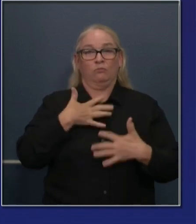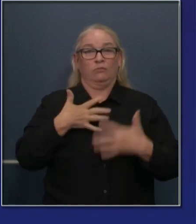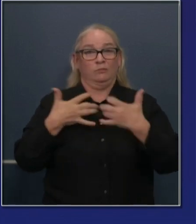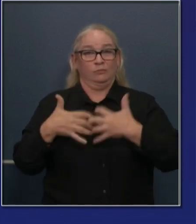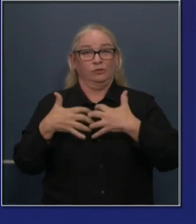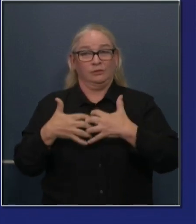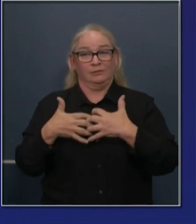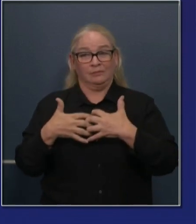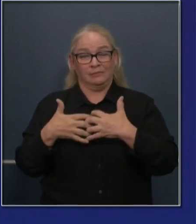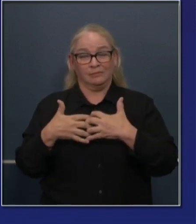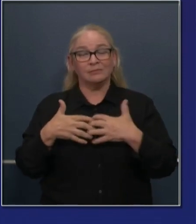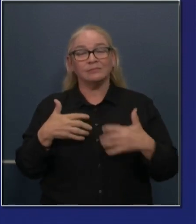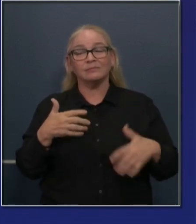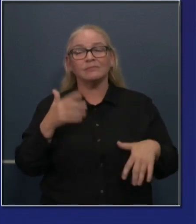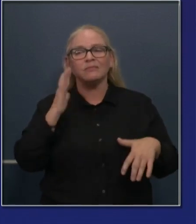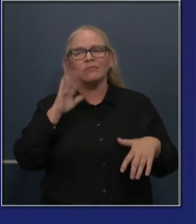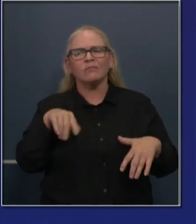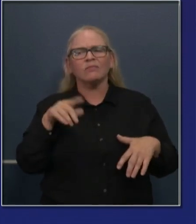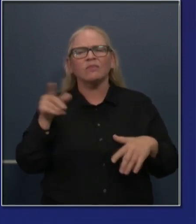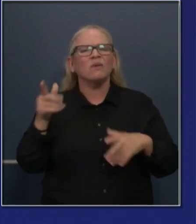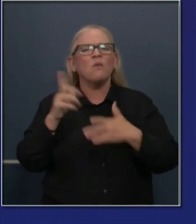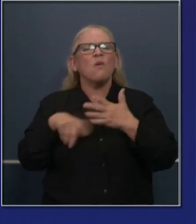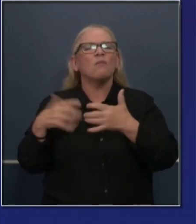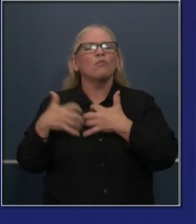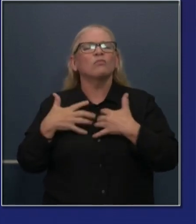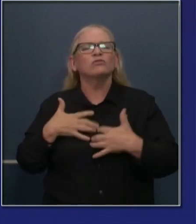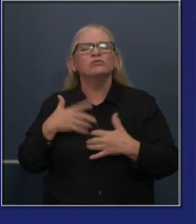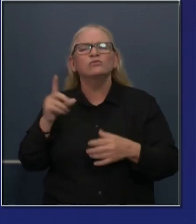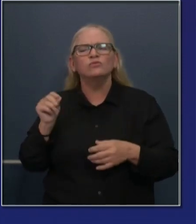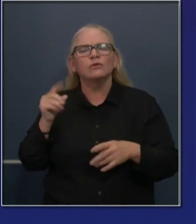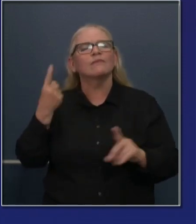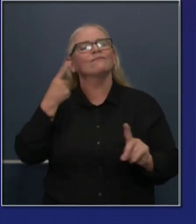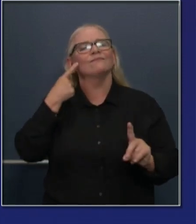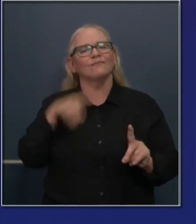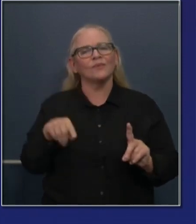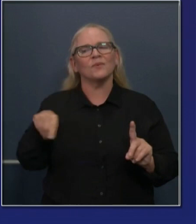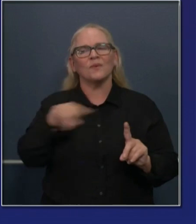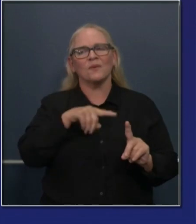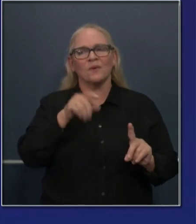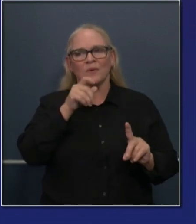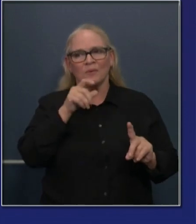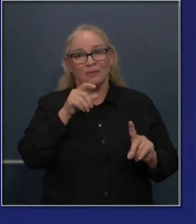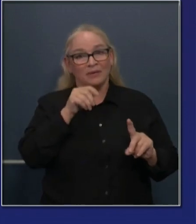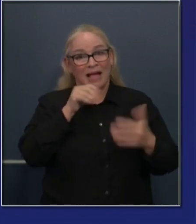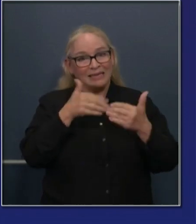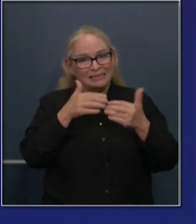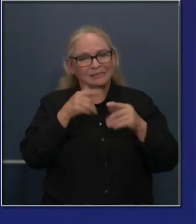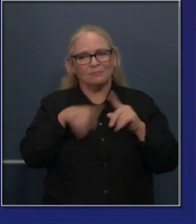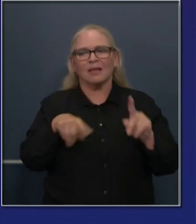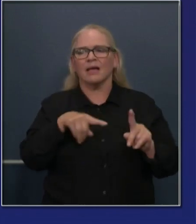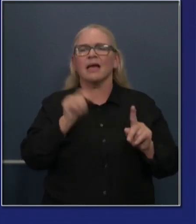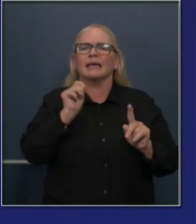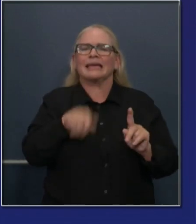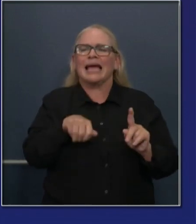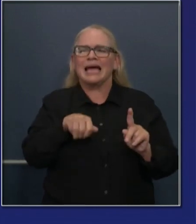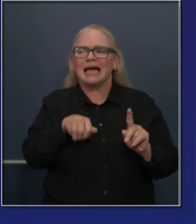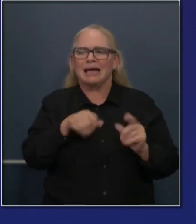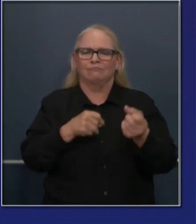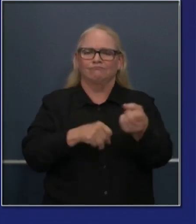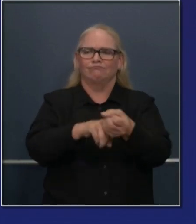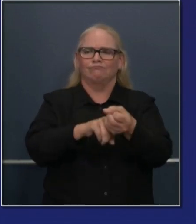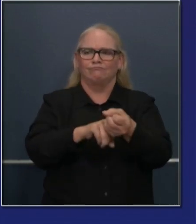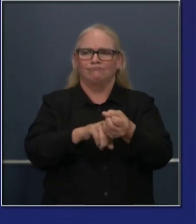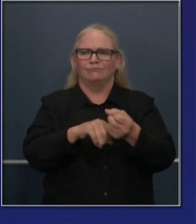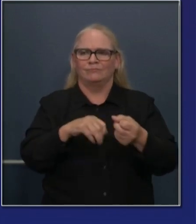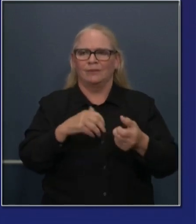capacity. Remember what a ventilator does. At the end of the day, a ventilator, not easily, but with the incredible capacity we